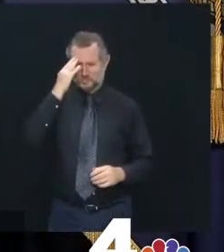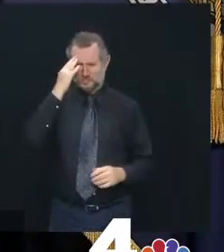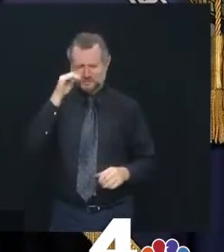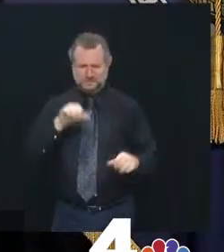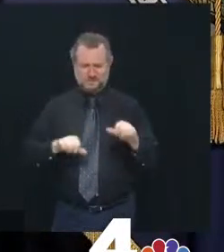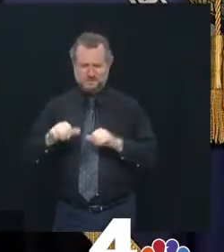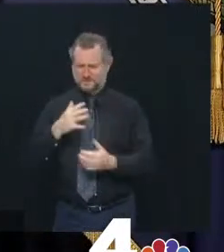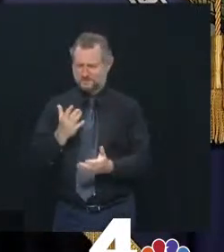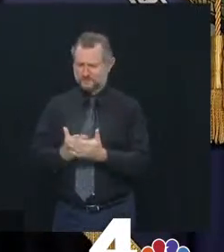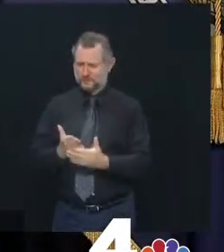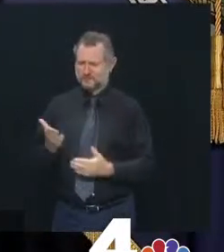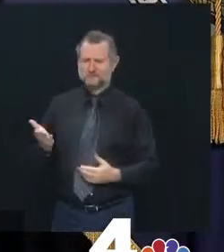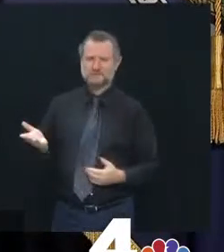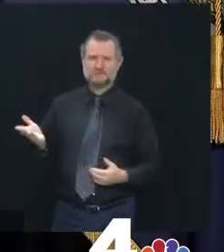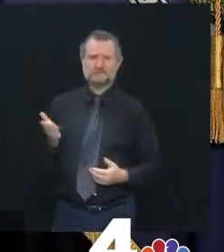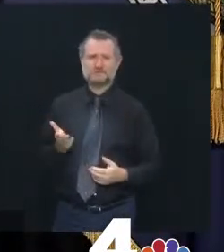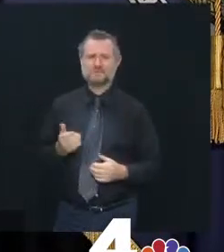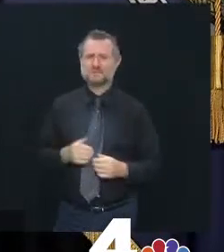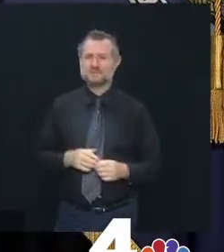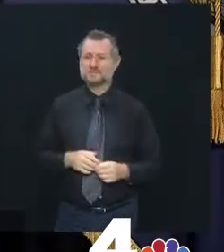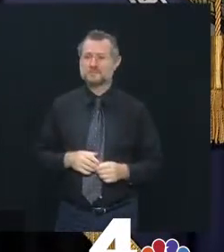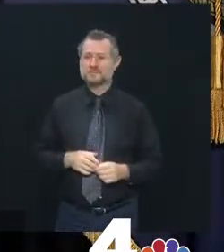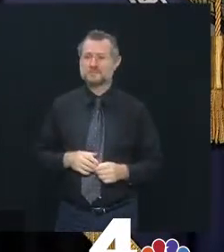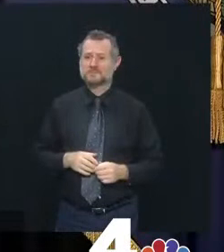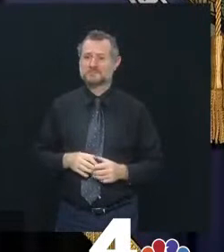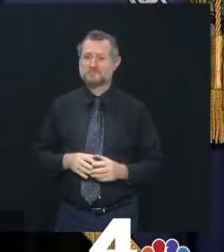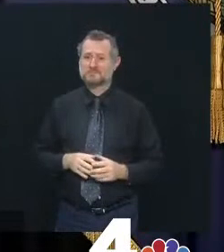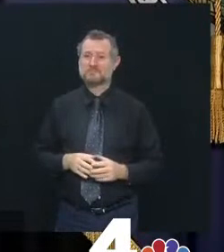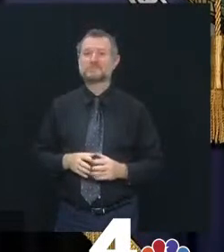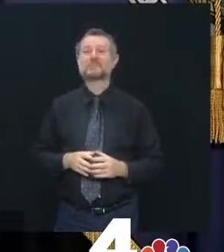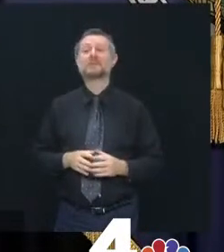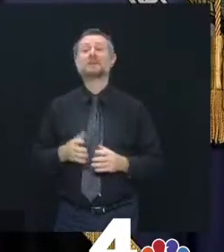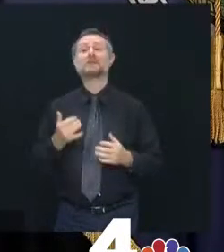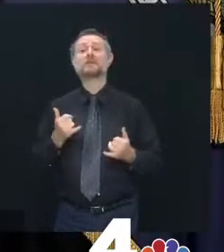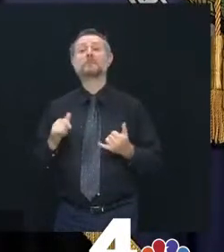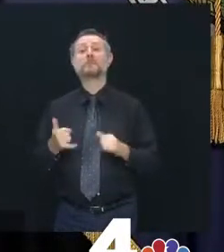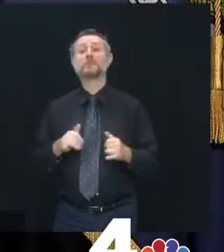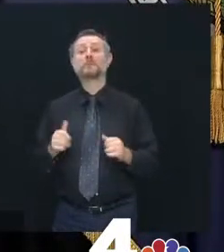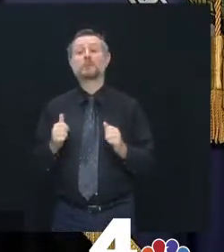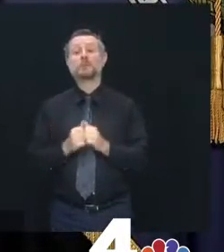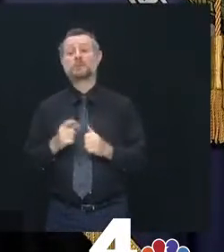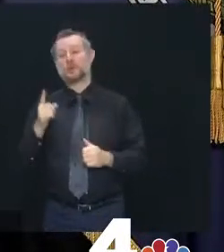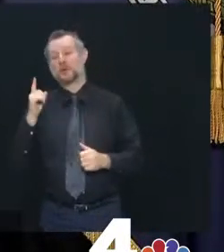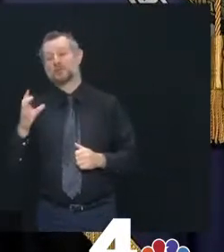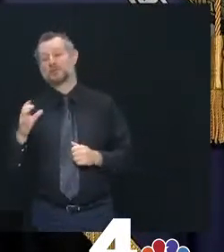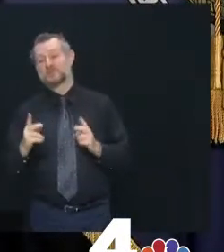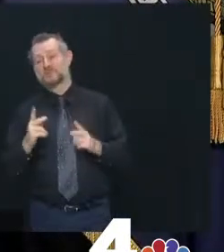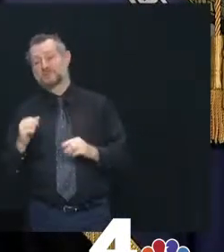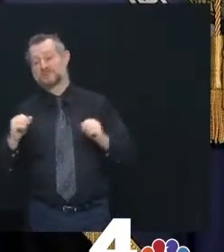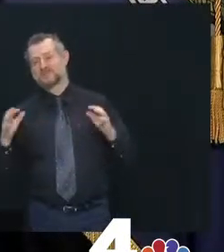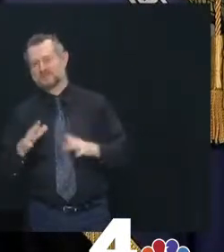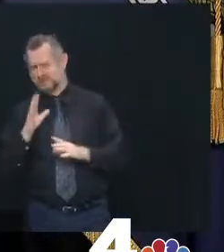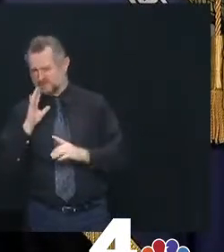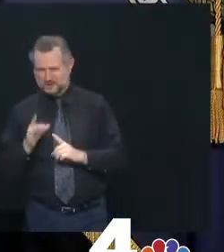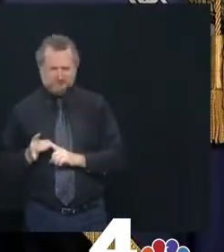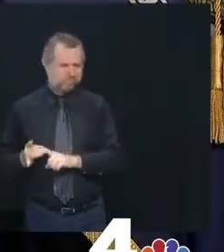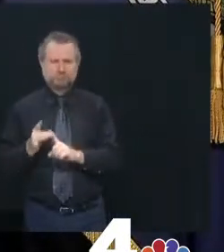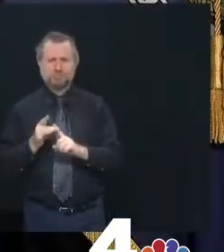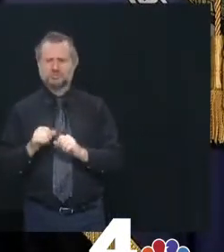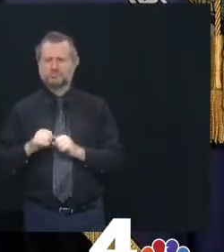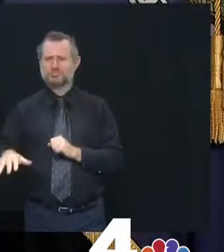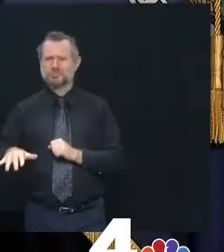that that a party with 100 people has generated issues. A bar